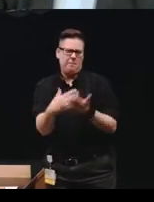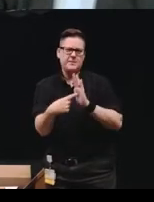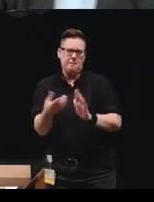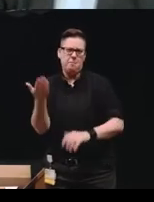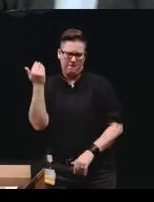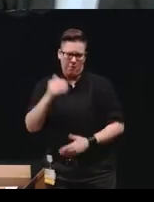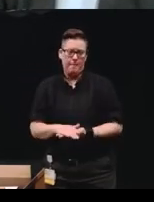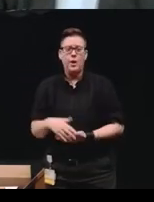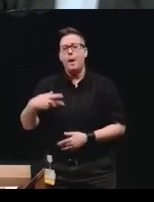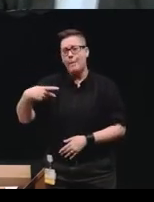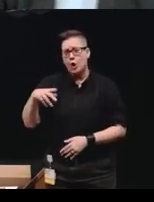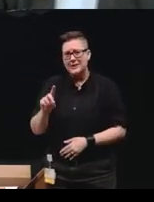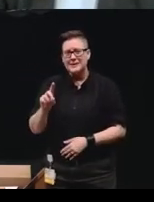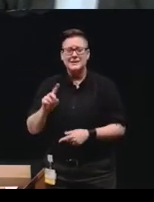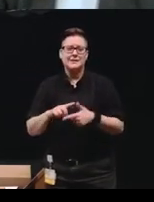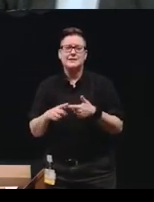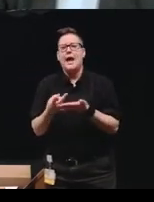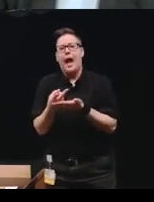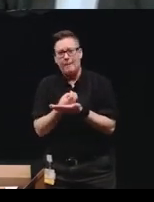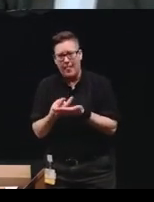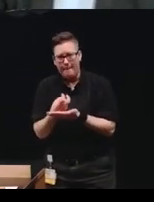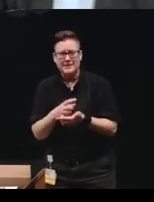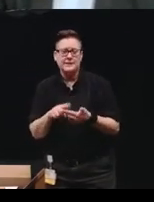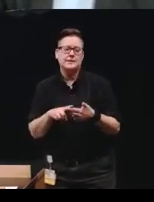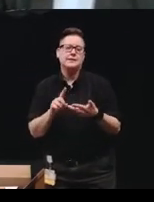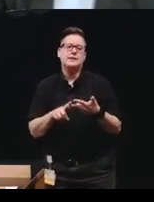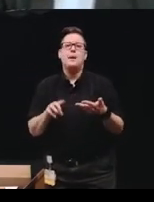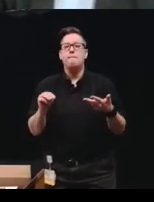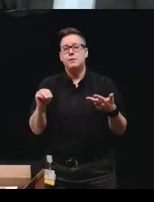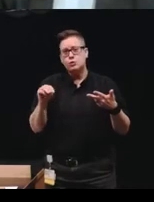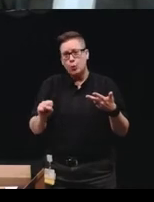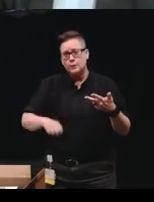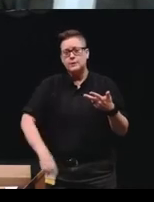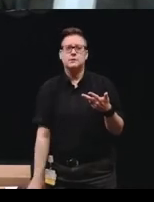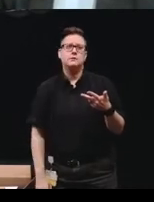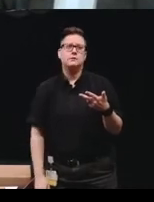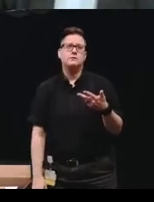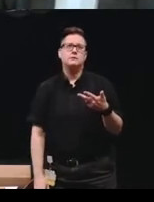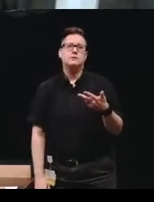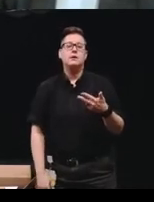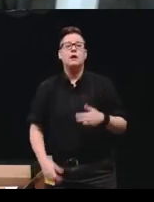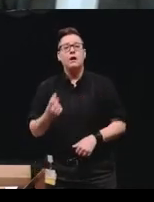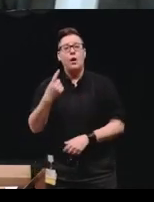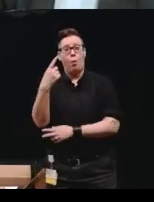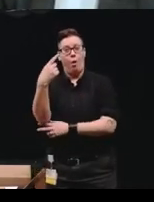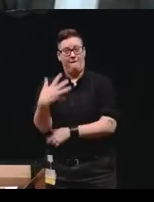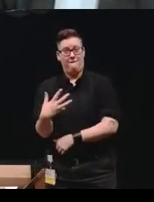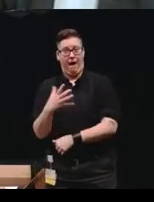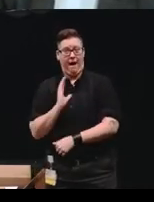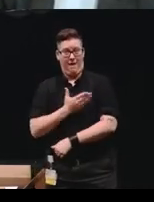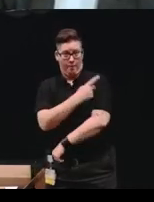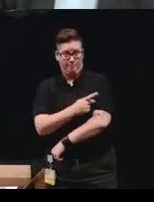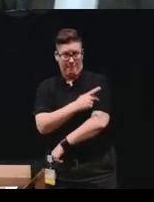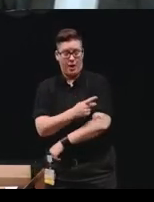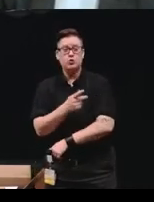around Parkinson's disease, epileptic seizures, multiple sclerosis. 1 in 5 patients with a